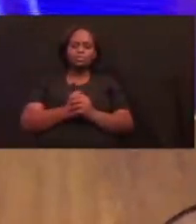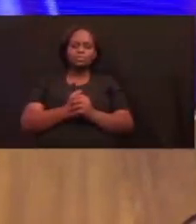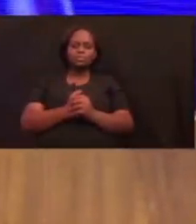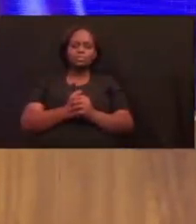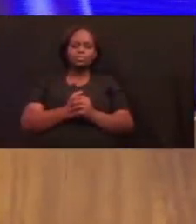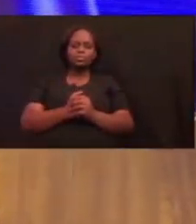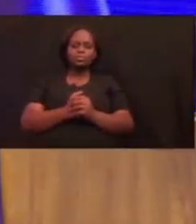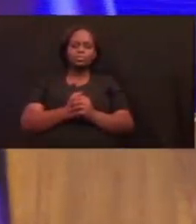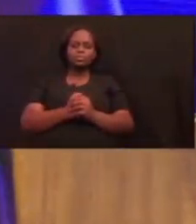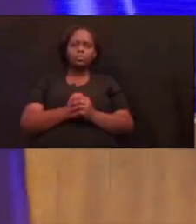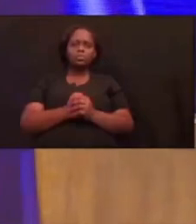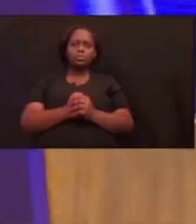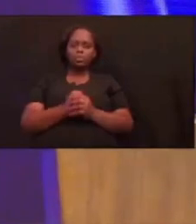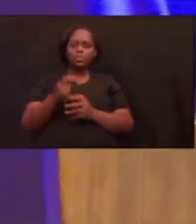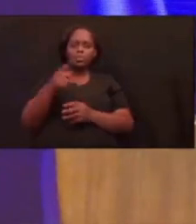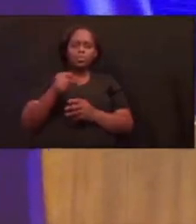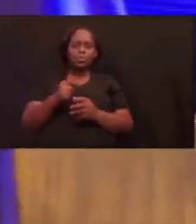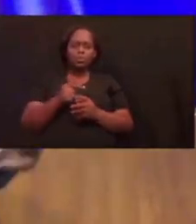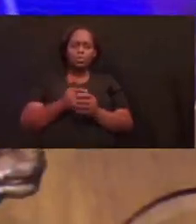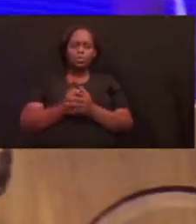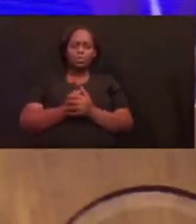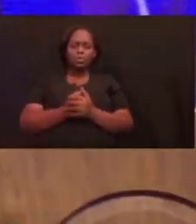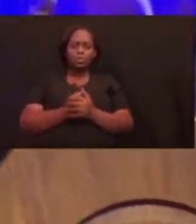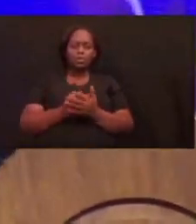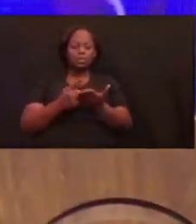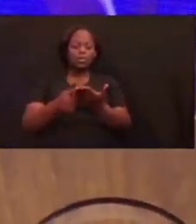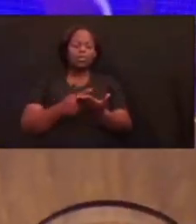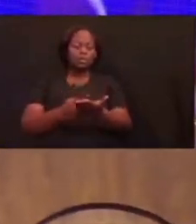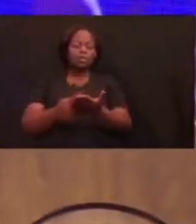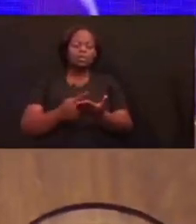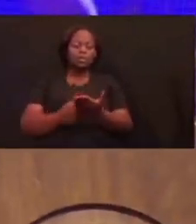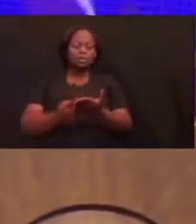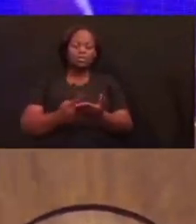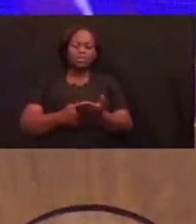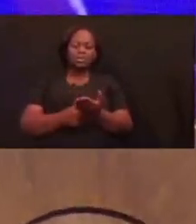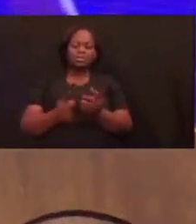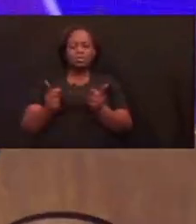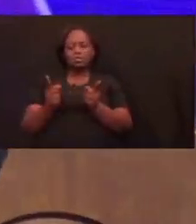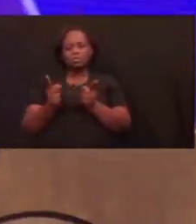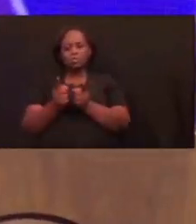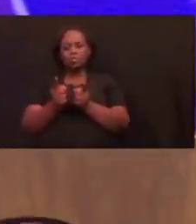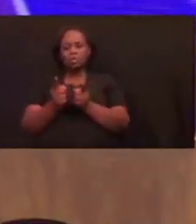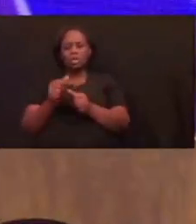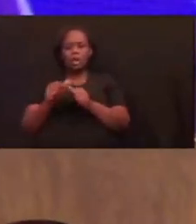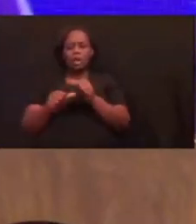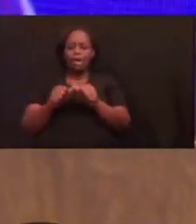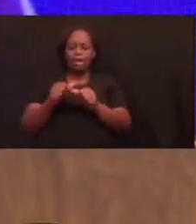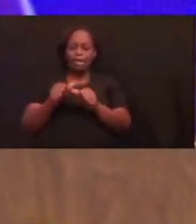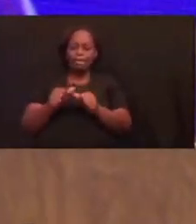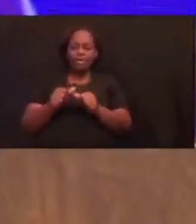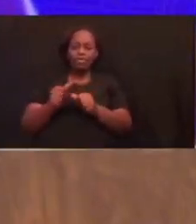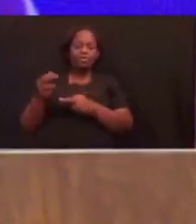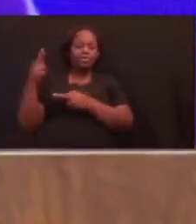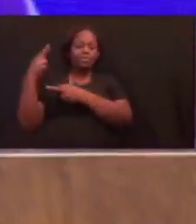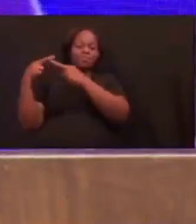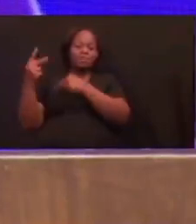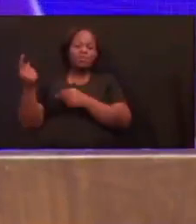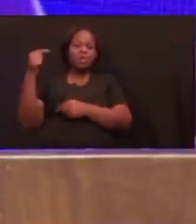We'll discuss very briefly a topic that I captured, revival come. Let's discuss the matters of revival